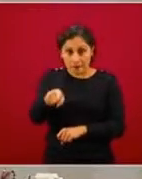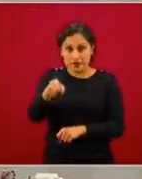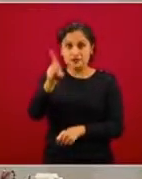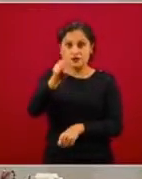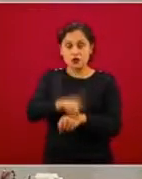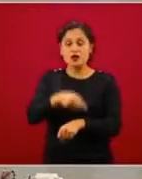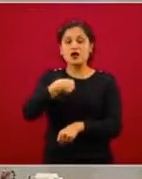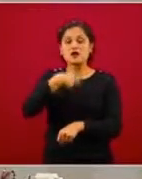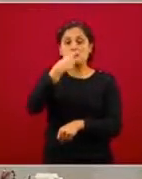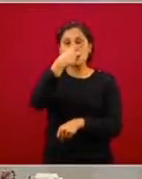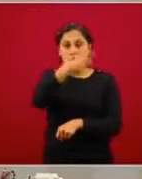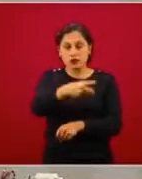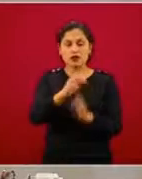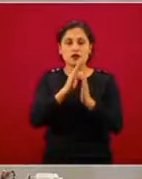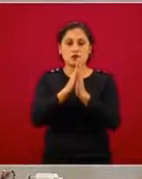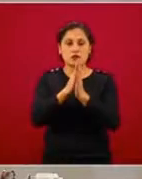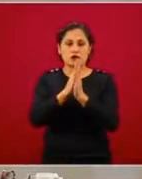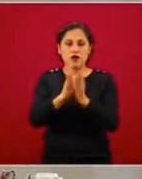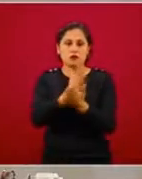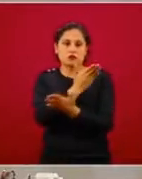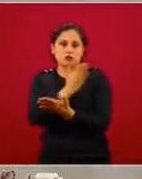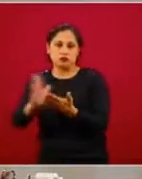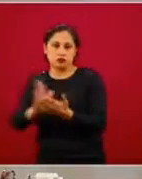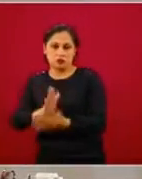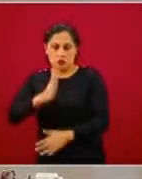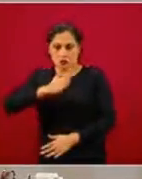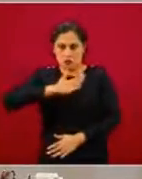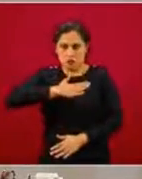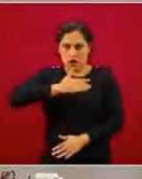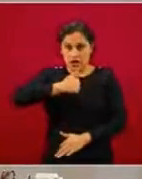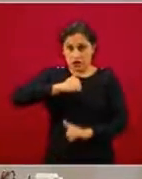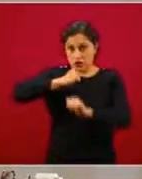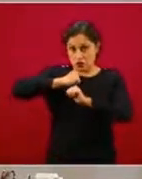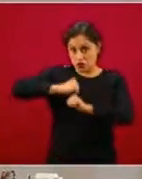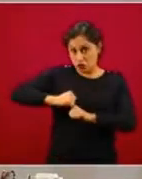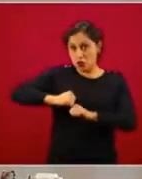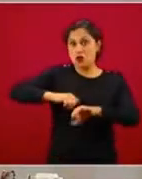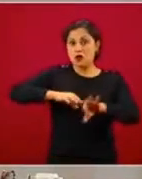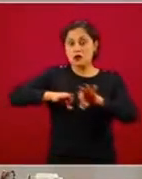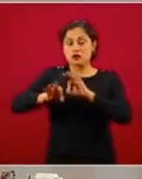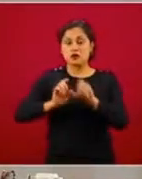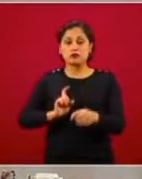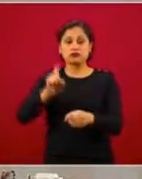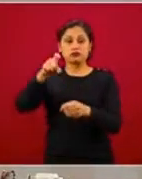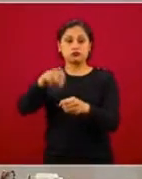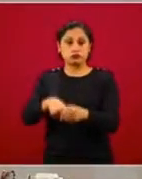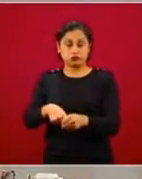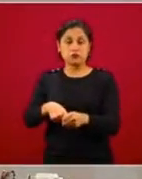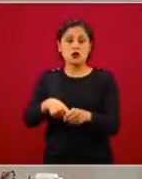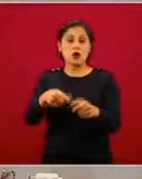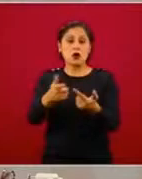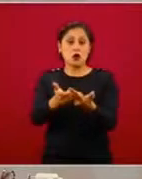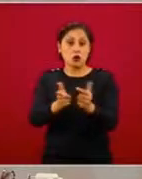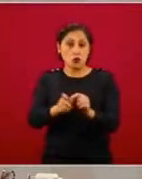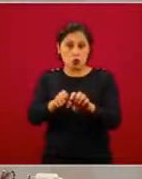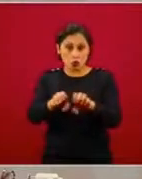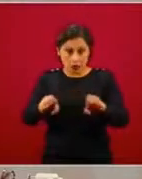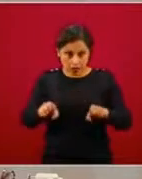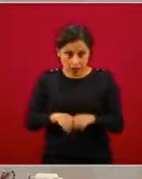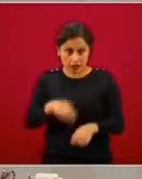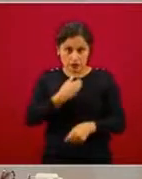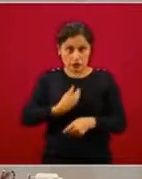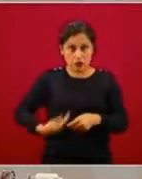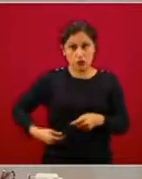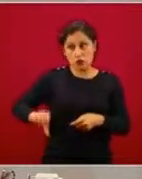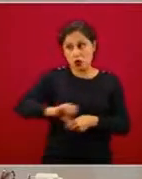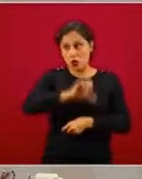Wednesday. separación de And poderes. I think the Estoy consciente que separation yo of soy un powers is funcionario very que estoy important, suscrito a uno de los and poderes de la I'm Unión subscribed y under those powers of the los otros dos union.